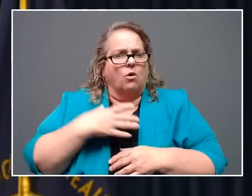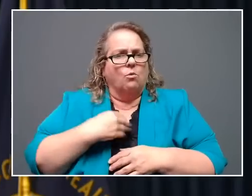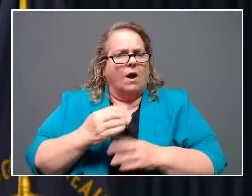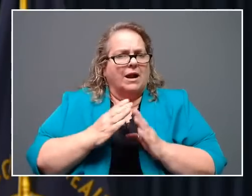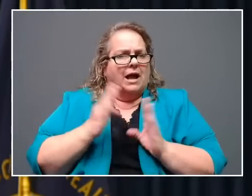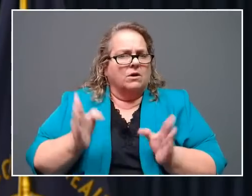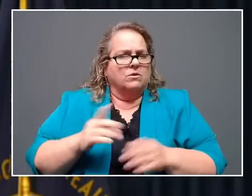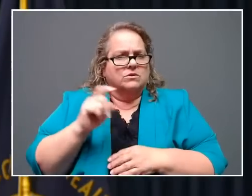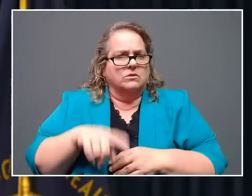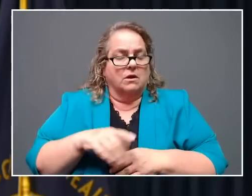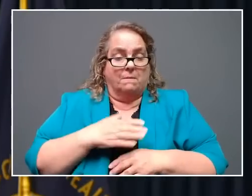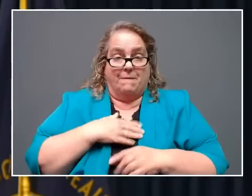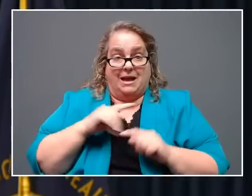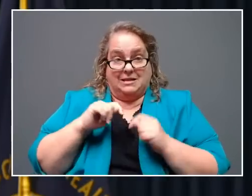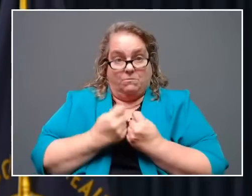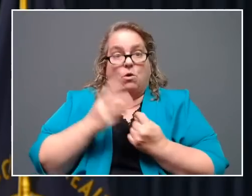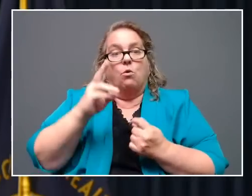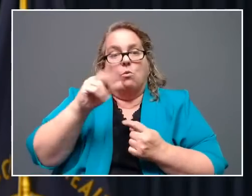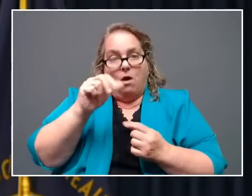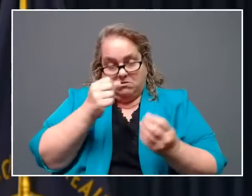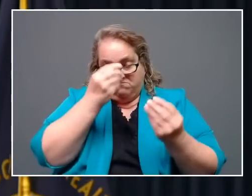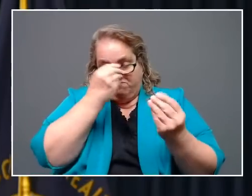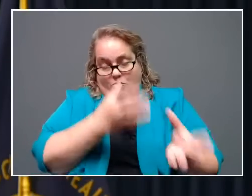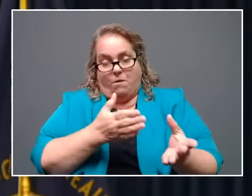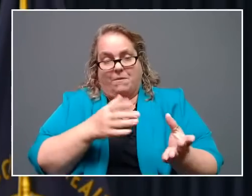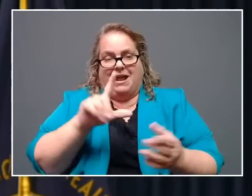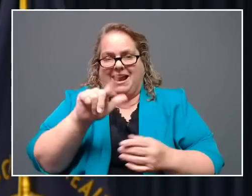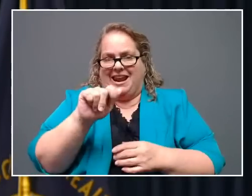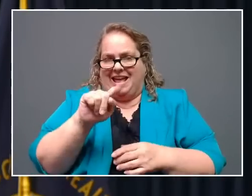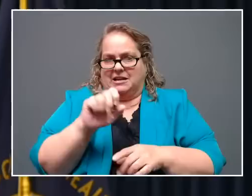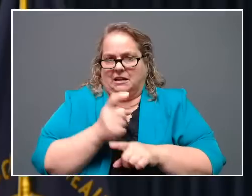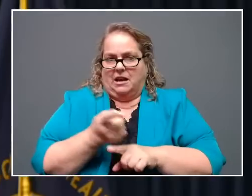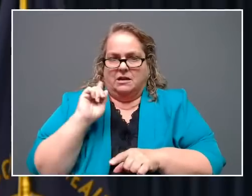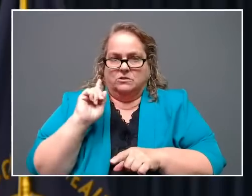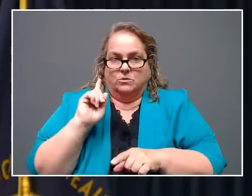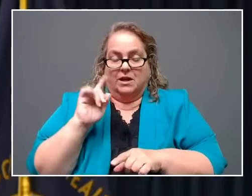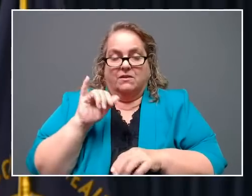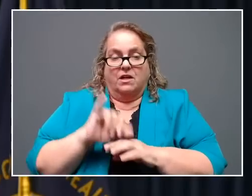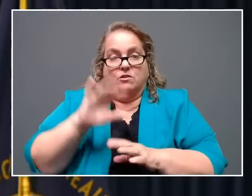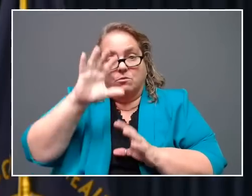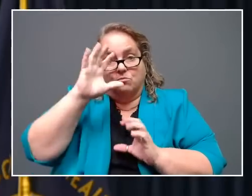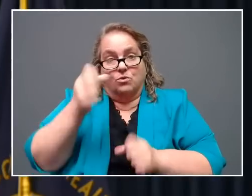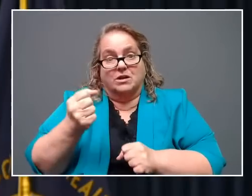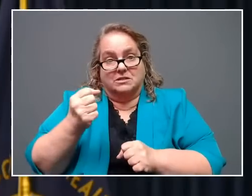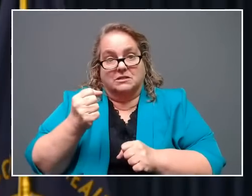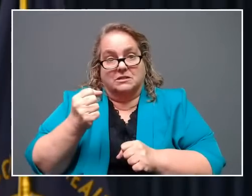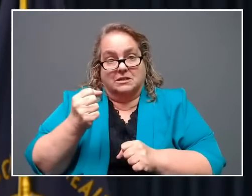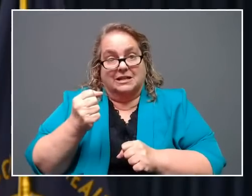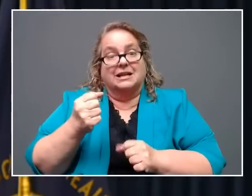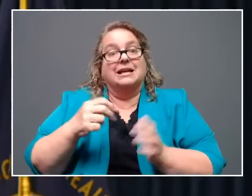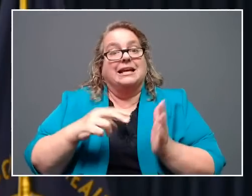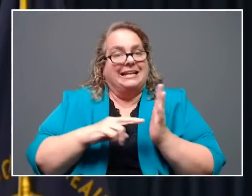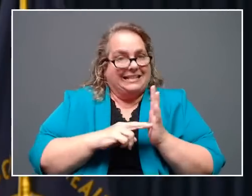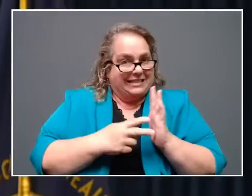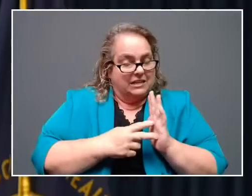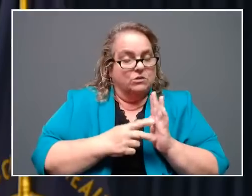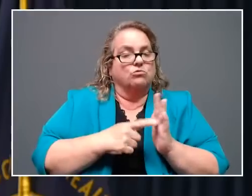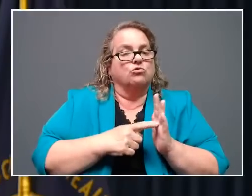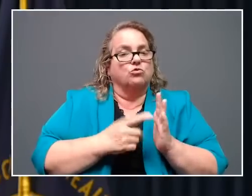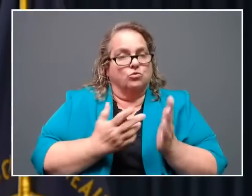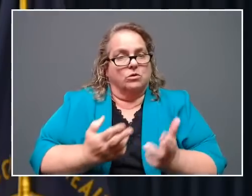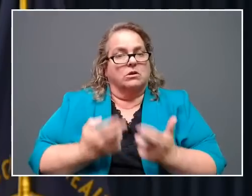My team was informed late last week that the president intended to nominate Chad